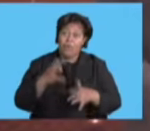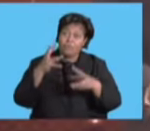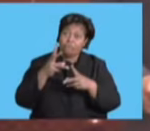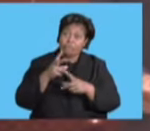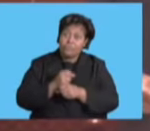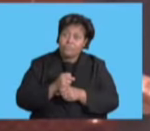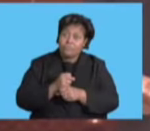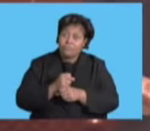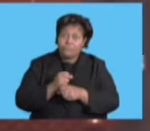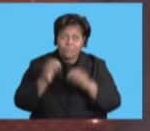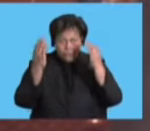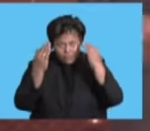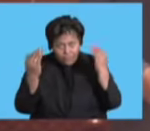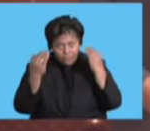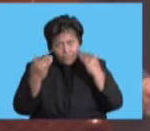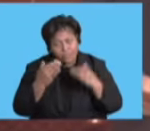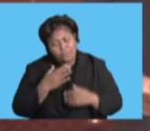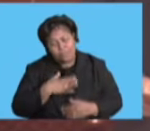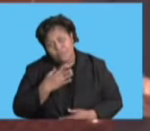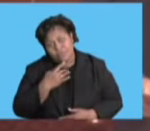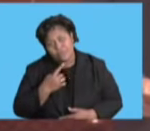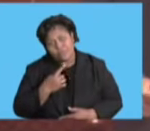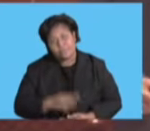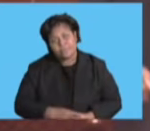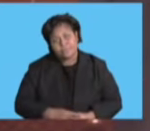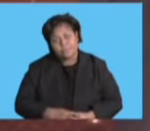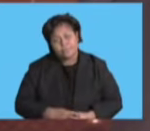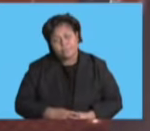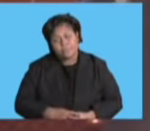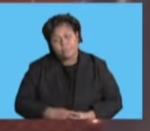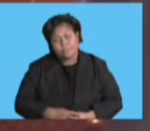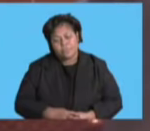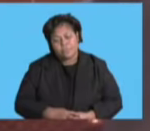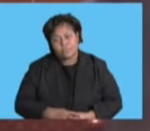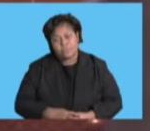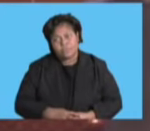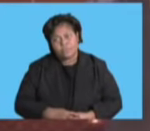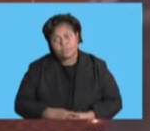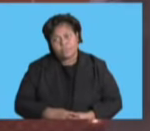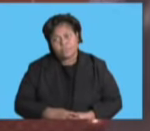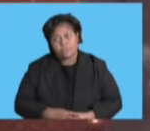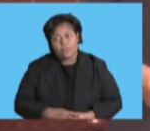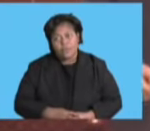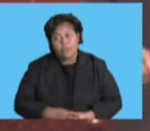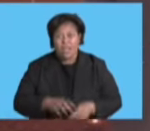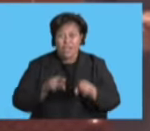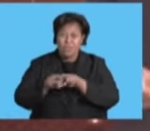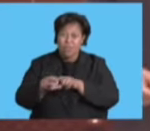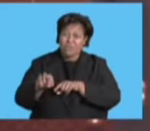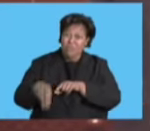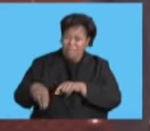Mr. Speaker, let me say this, that the majority of the members